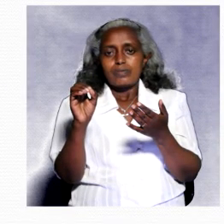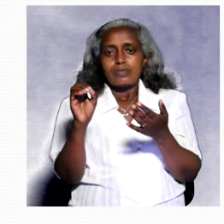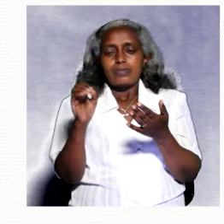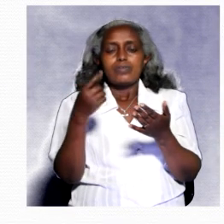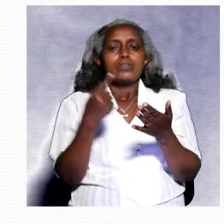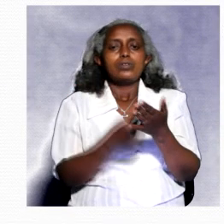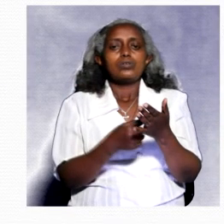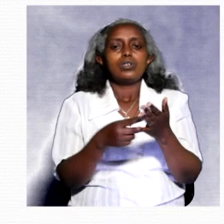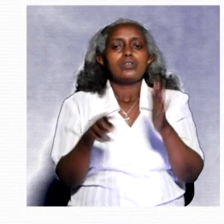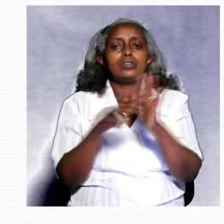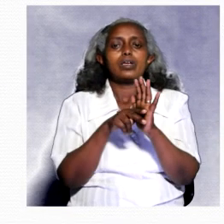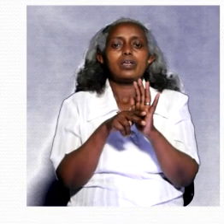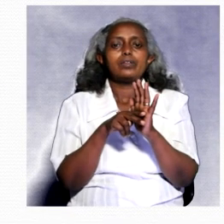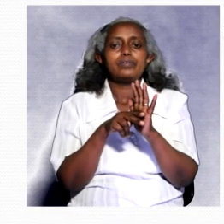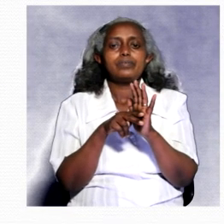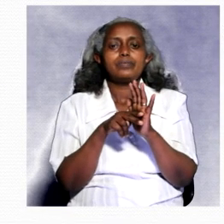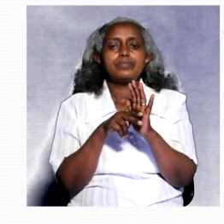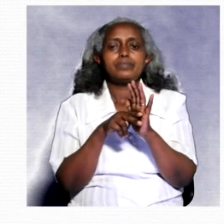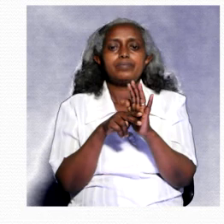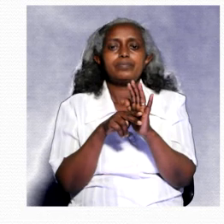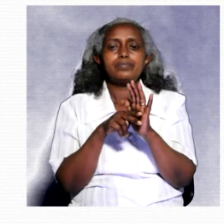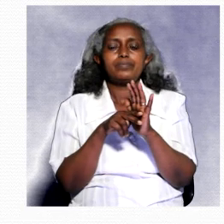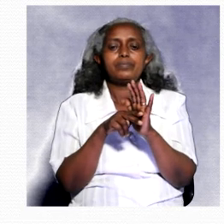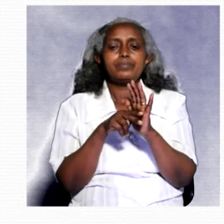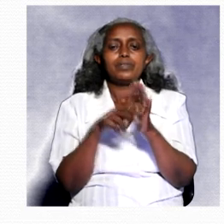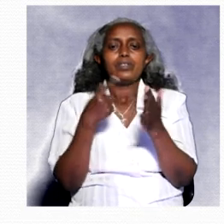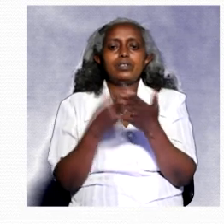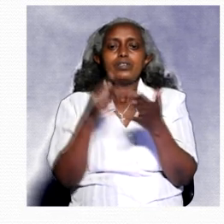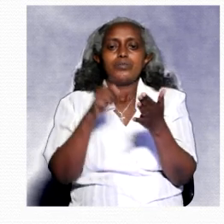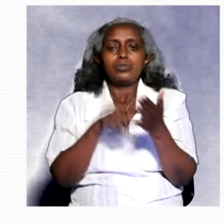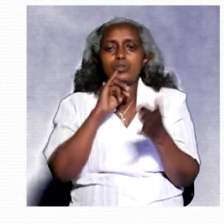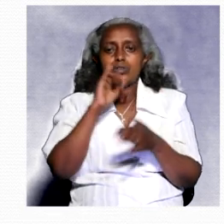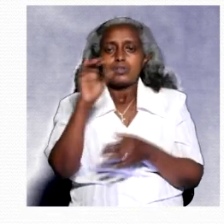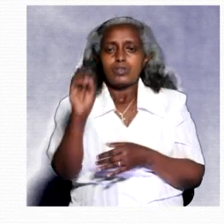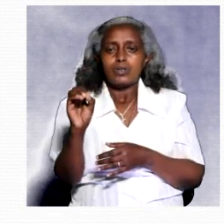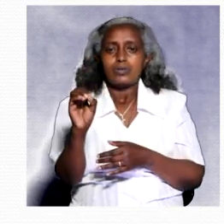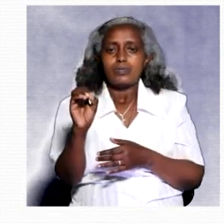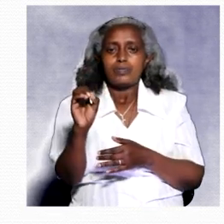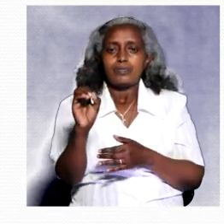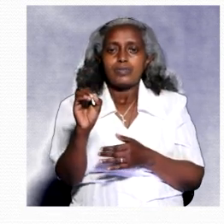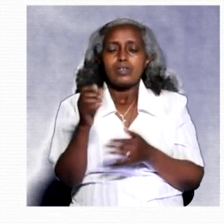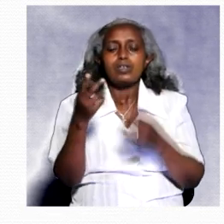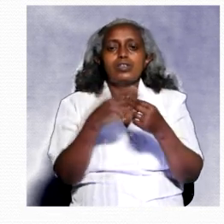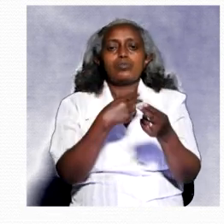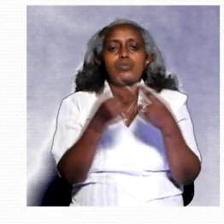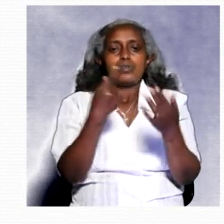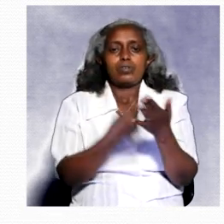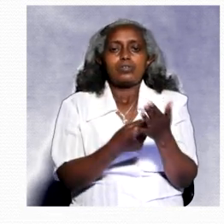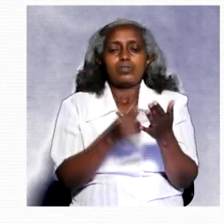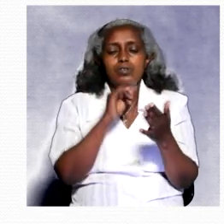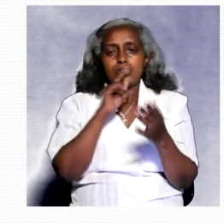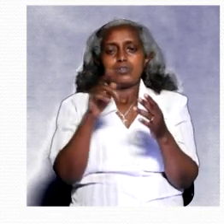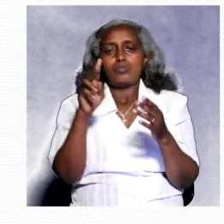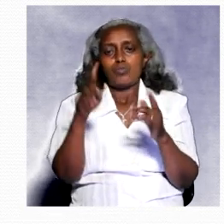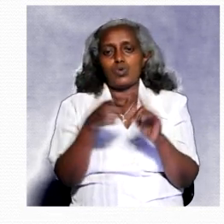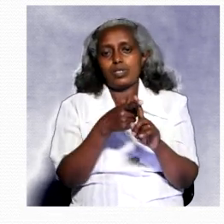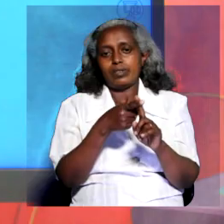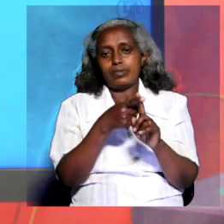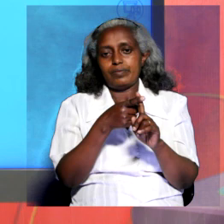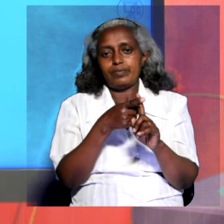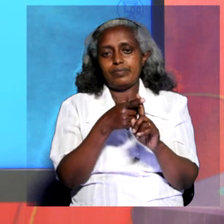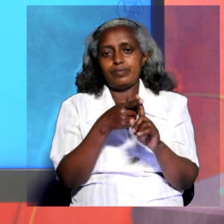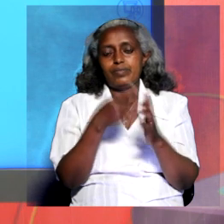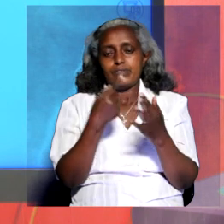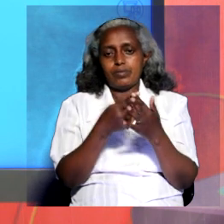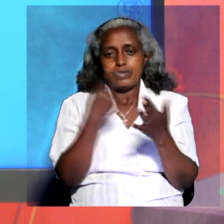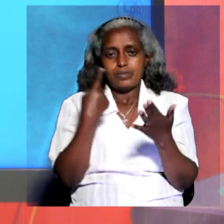This one is negative. This point is 0. The product of this is positive. So